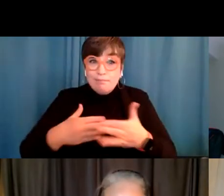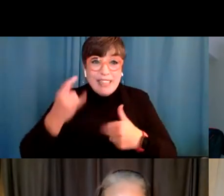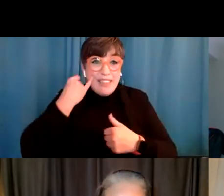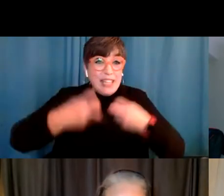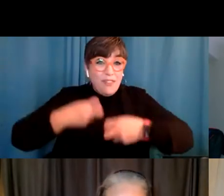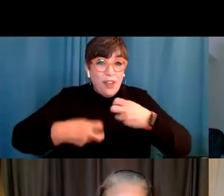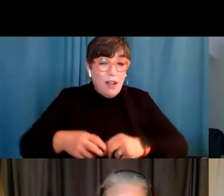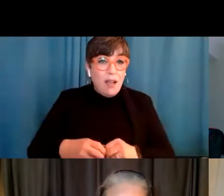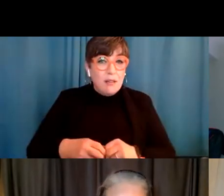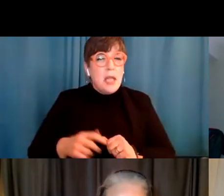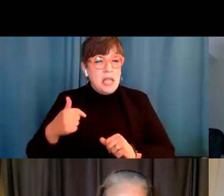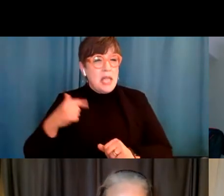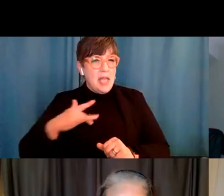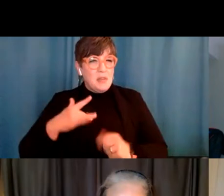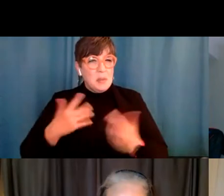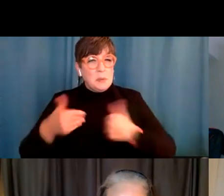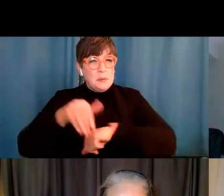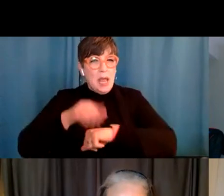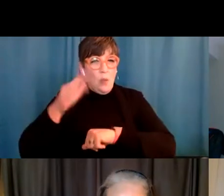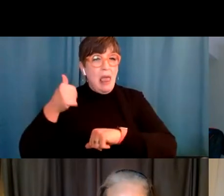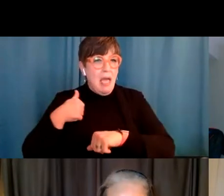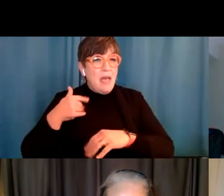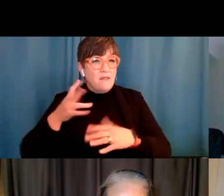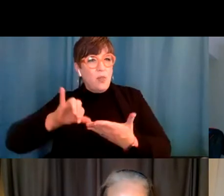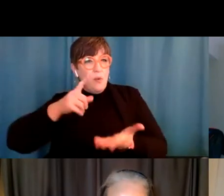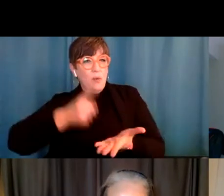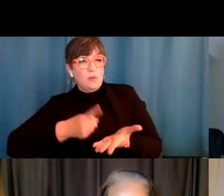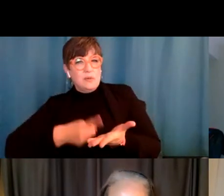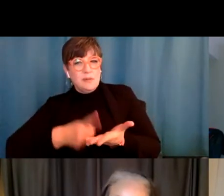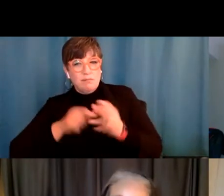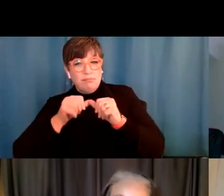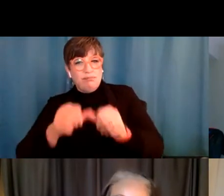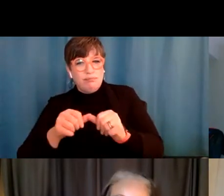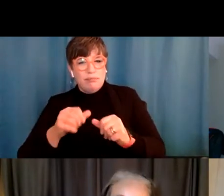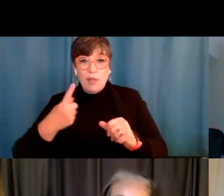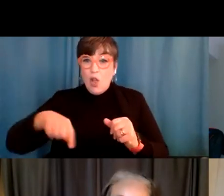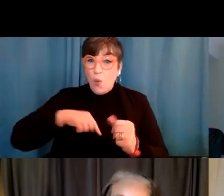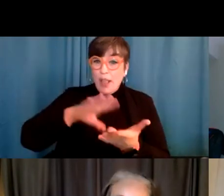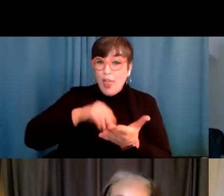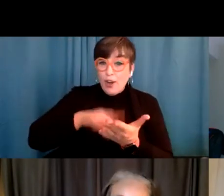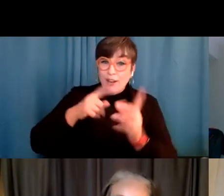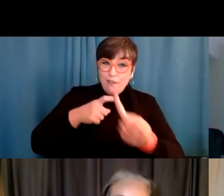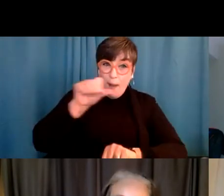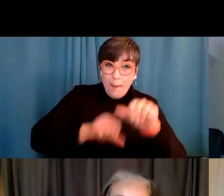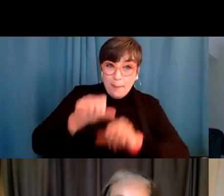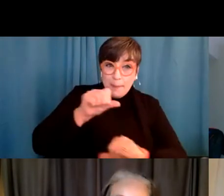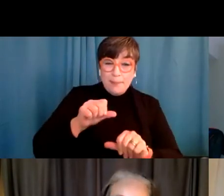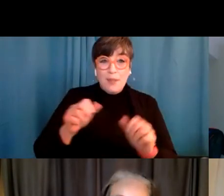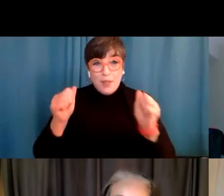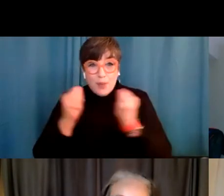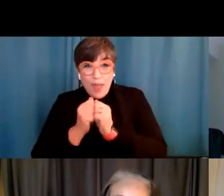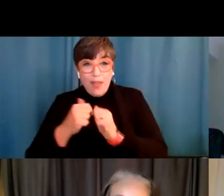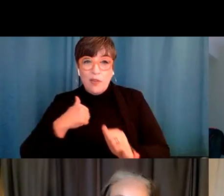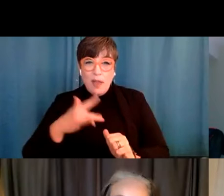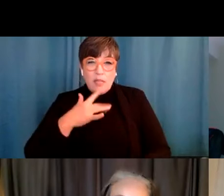the conversation that we'll have tonight and that we are learning from each other and with each other. And I'm very encouraged by that. So I hand